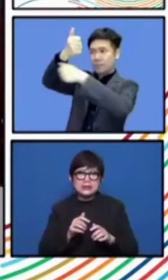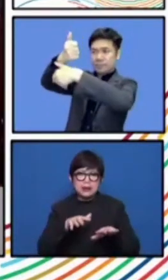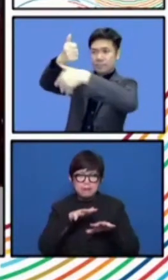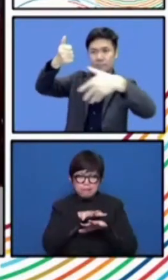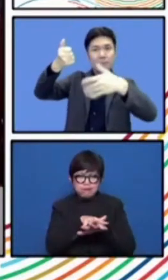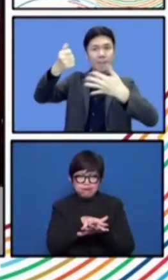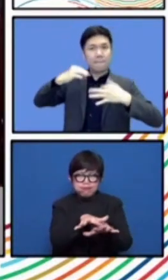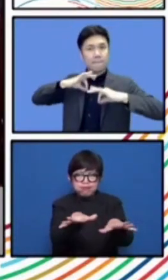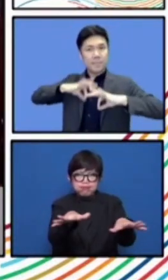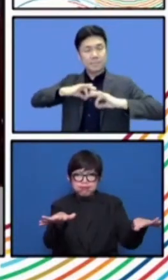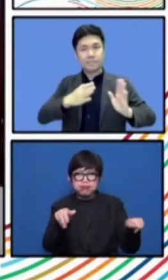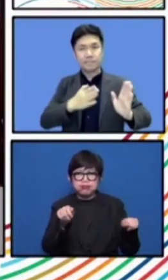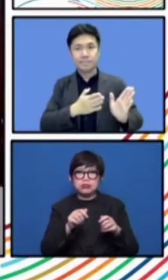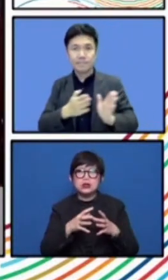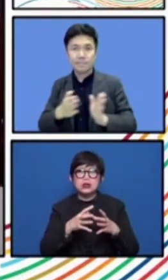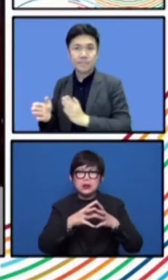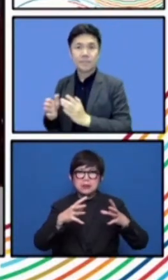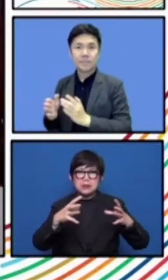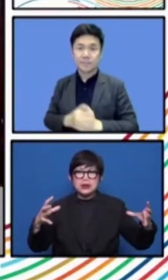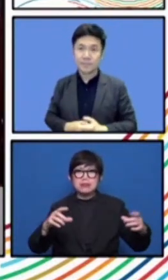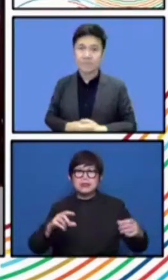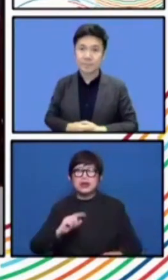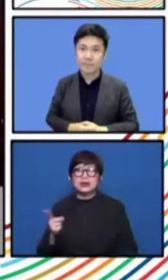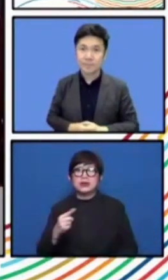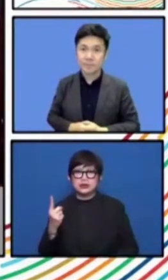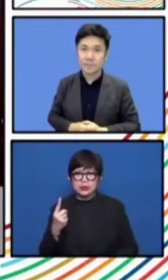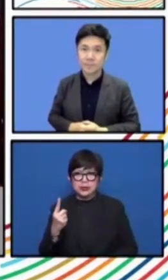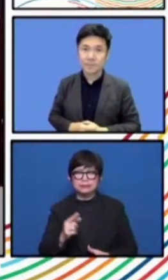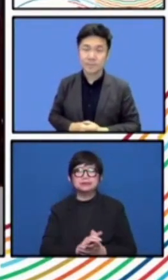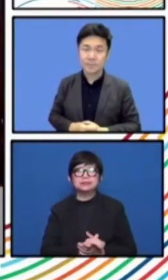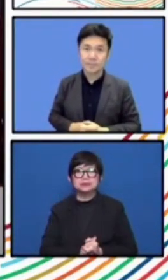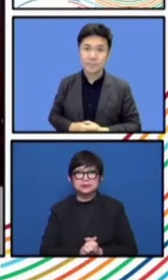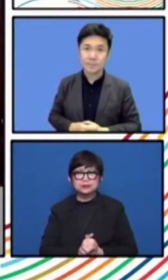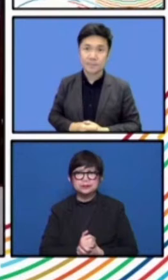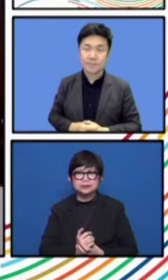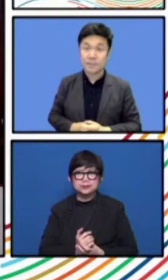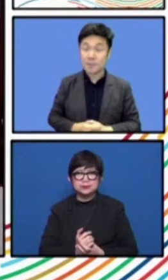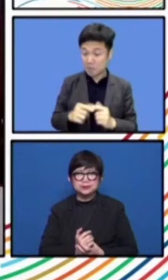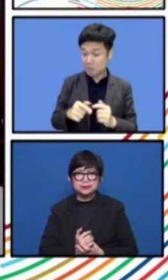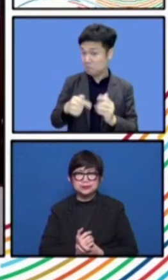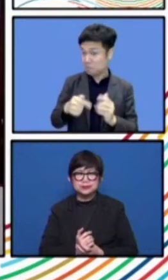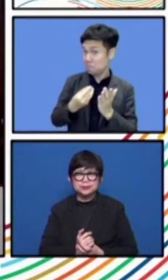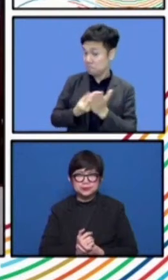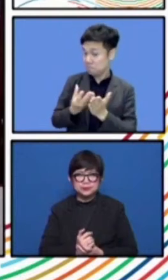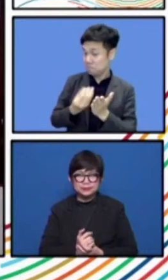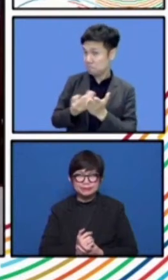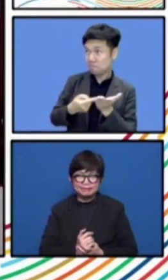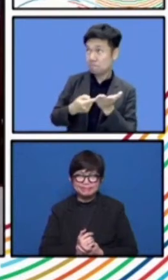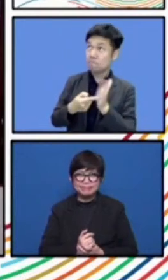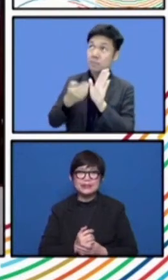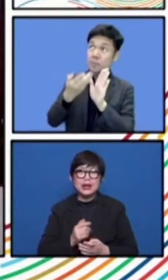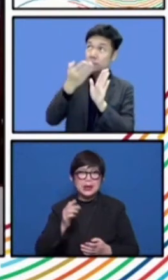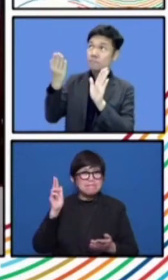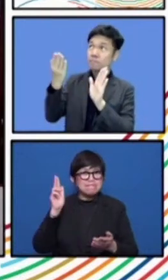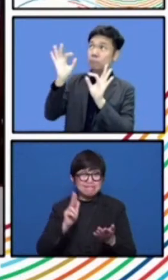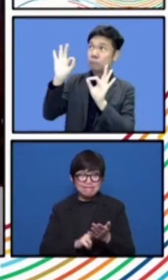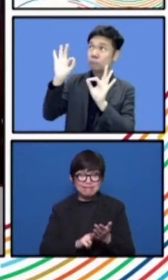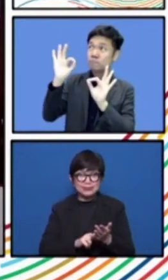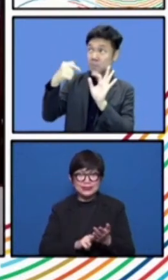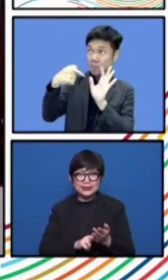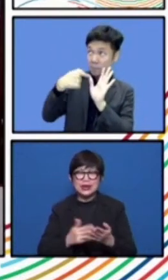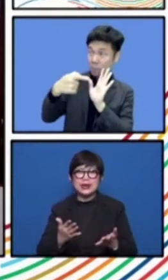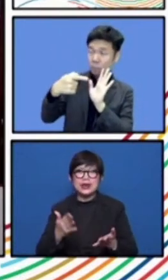planning thus promulgating scientific and effective and Effectiveness